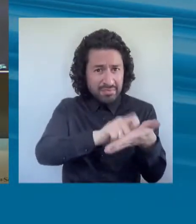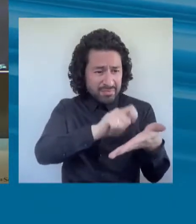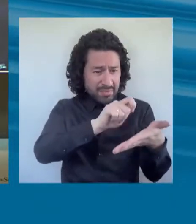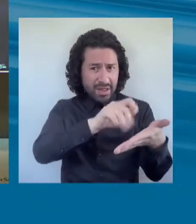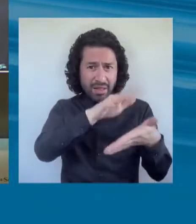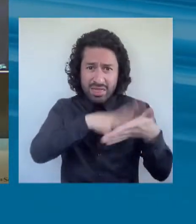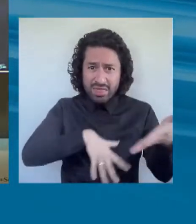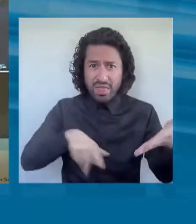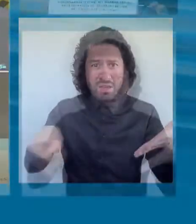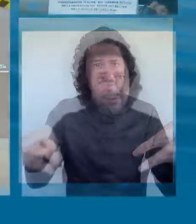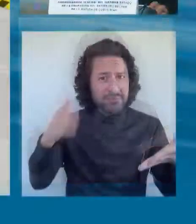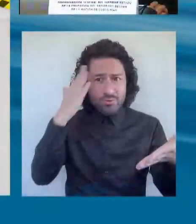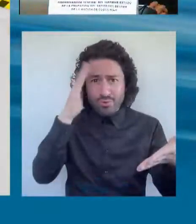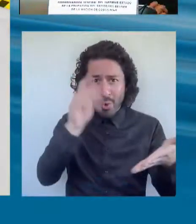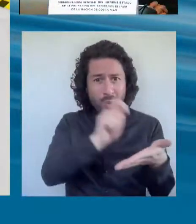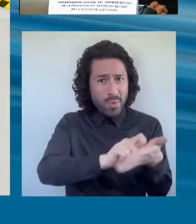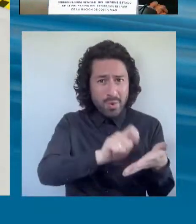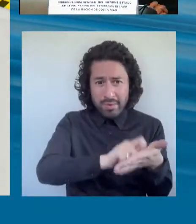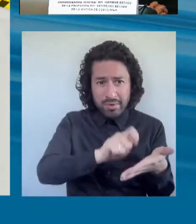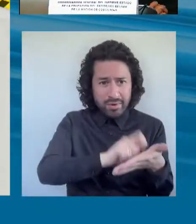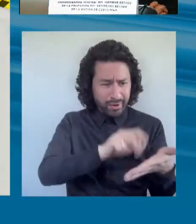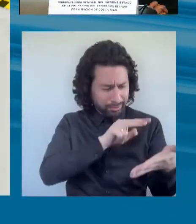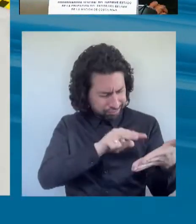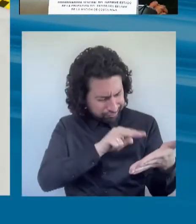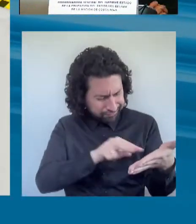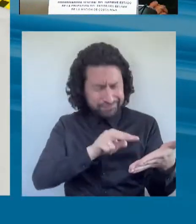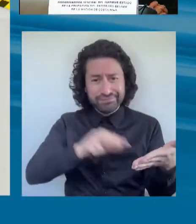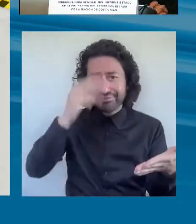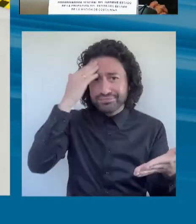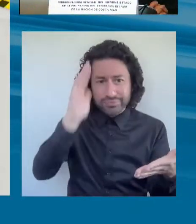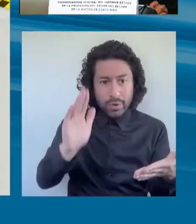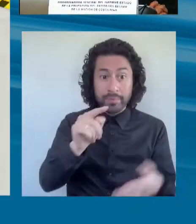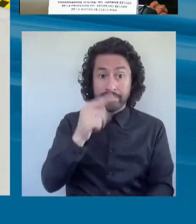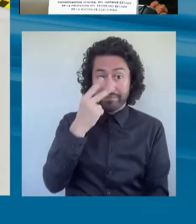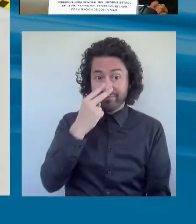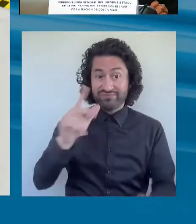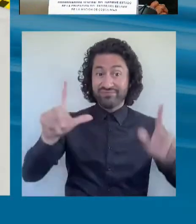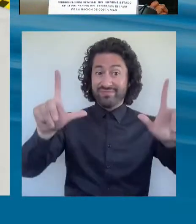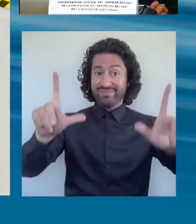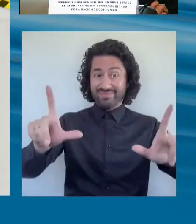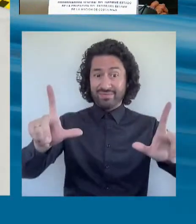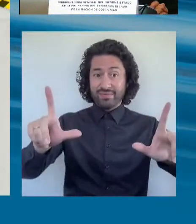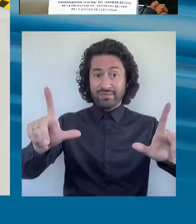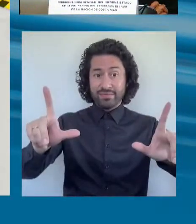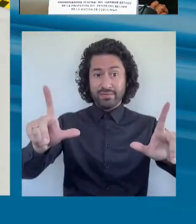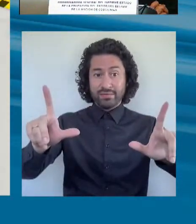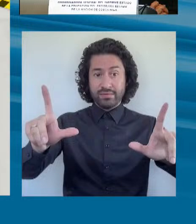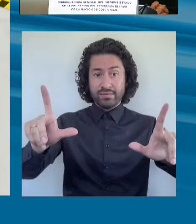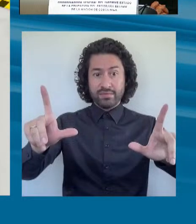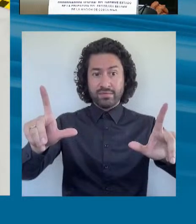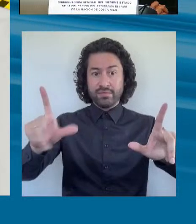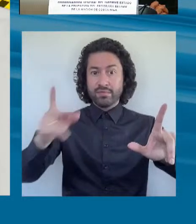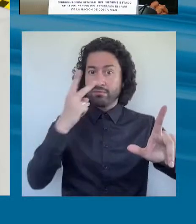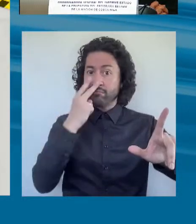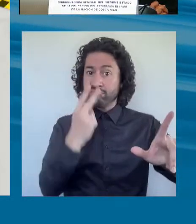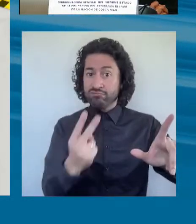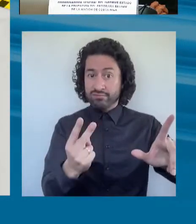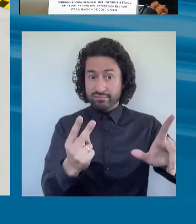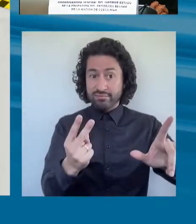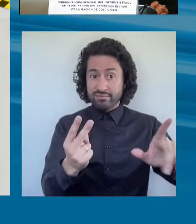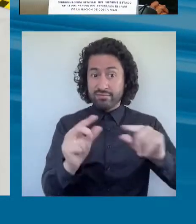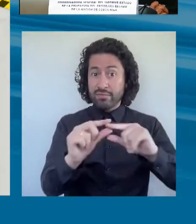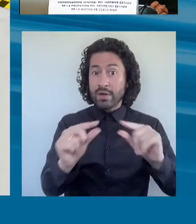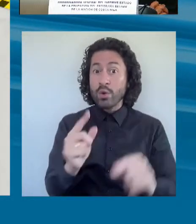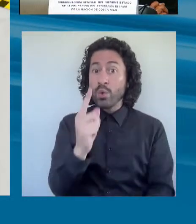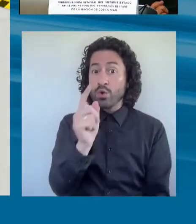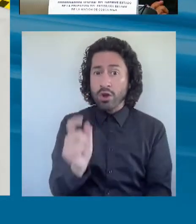read or write, they don't understand a simple text. This was what we saw in